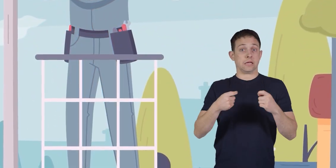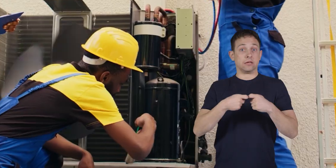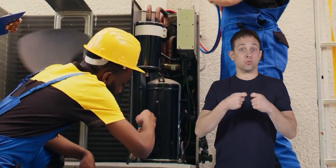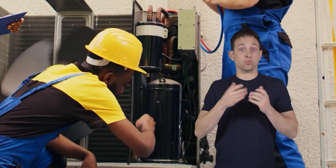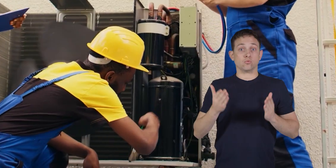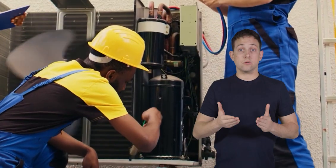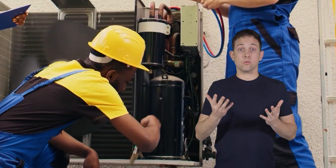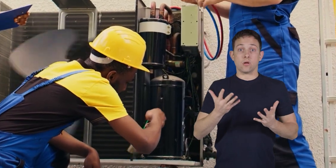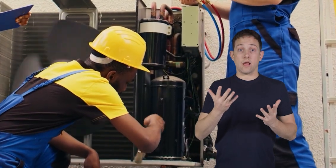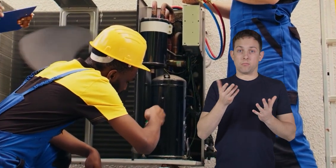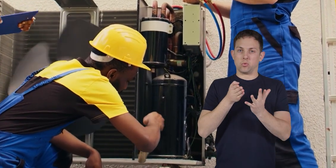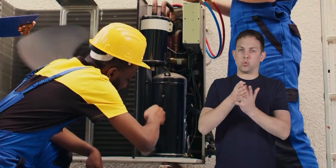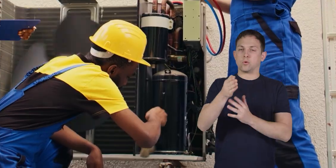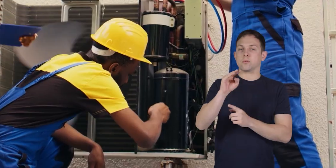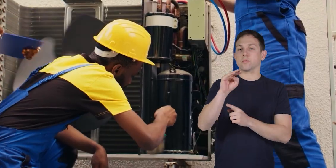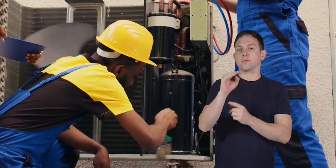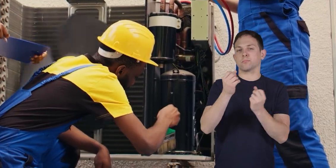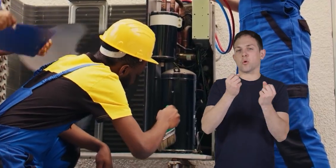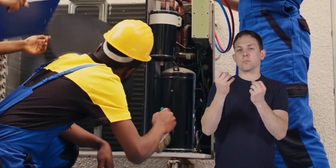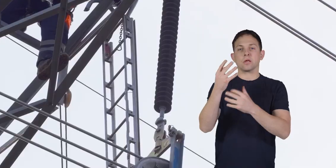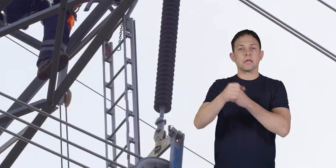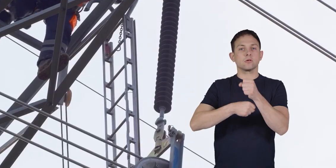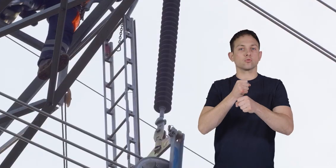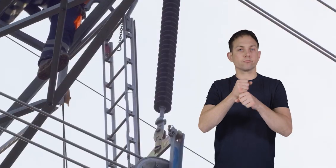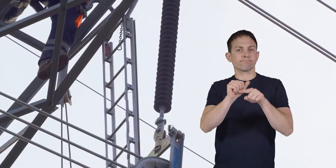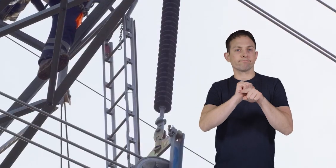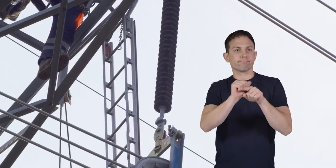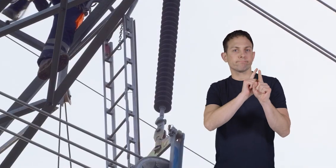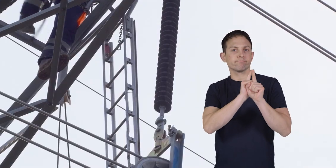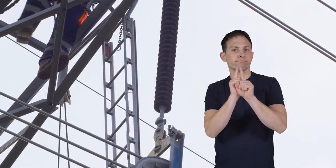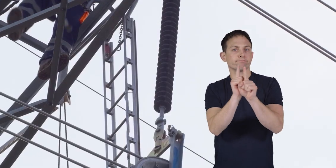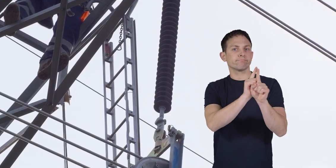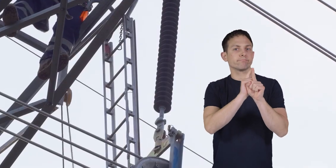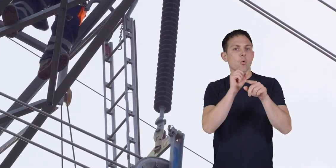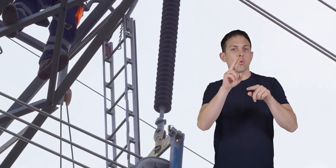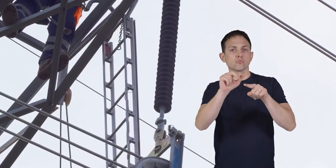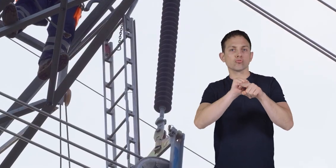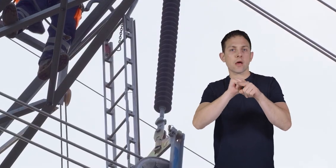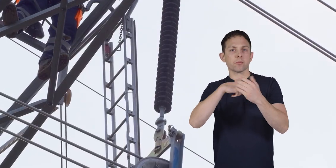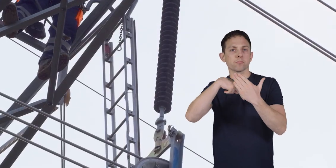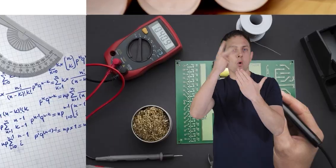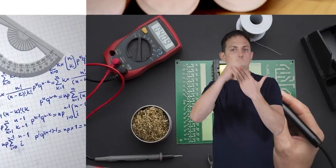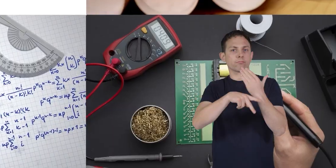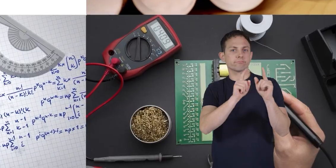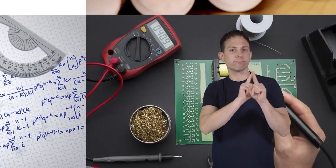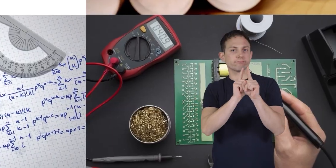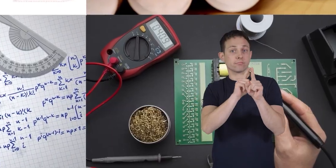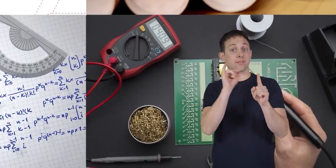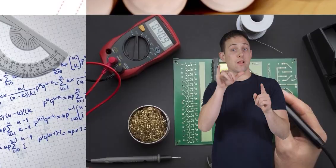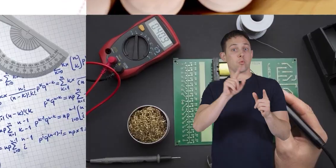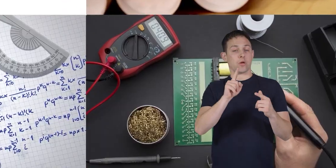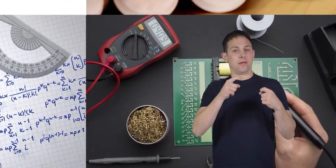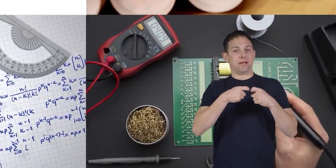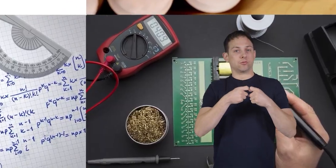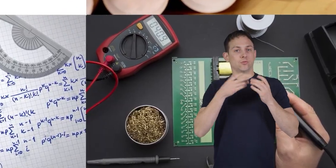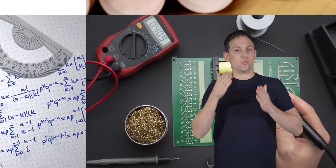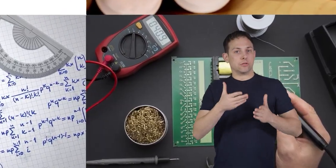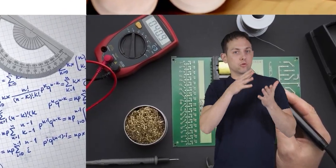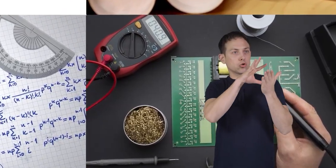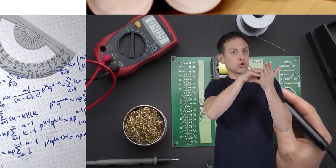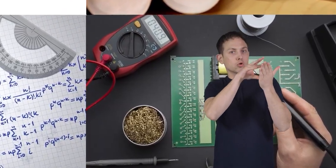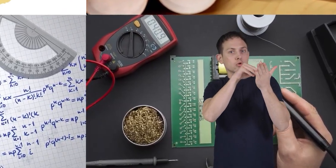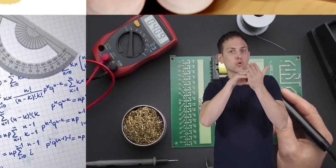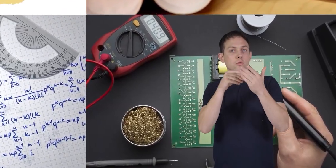electrician is through a multi-year apprenticeship or an on-the-job training program. This is where electricians